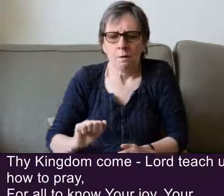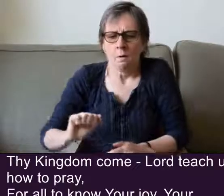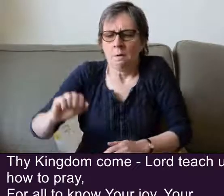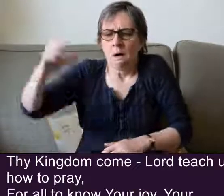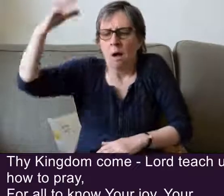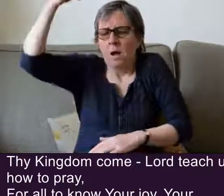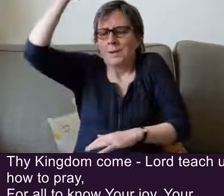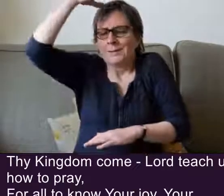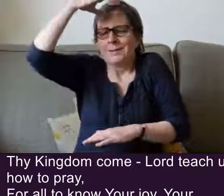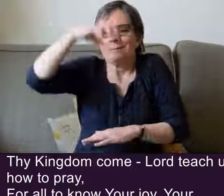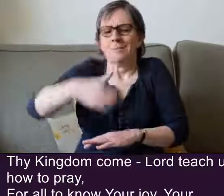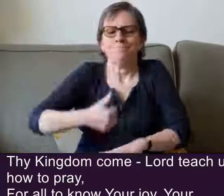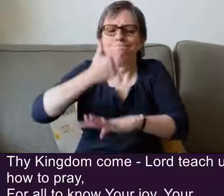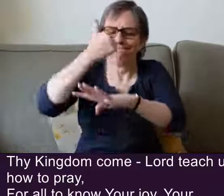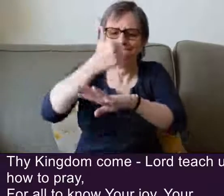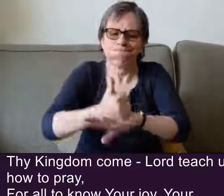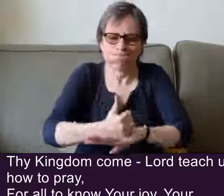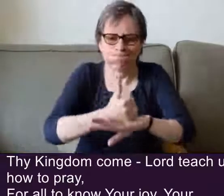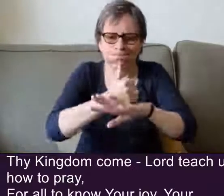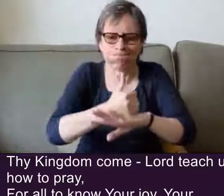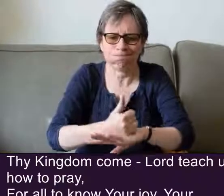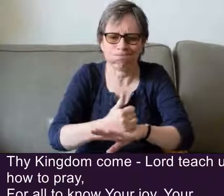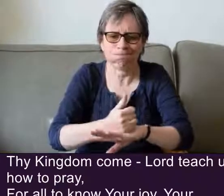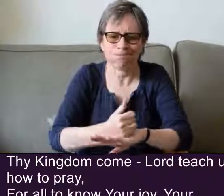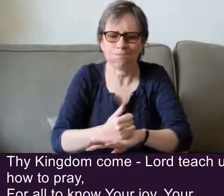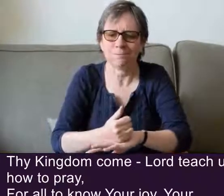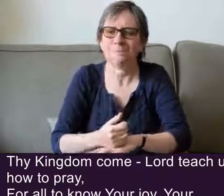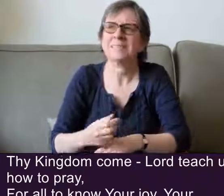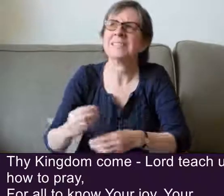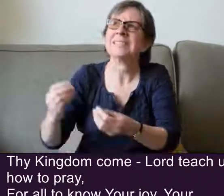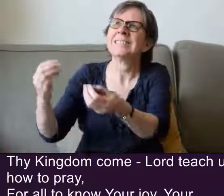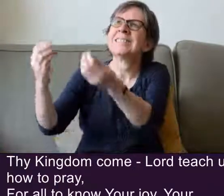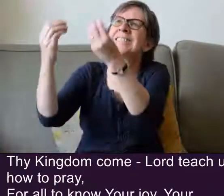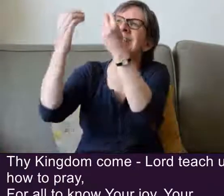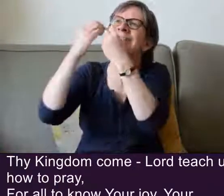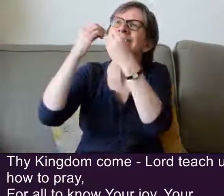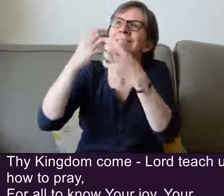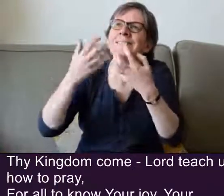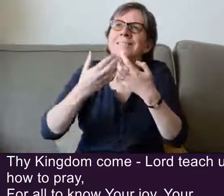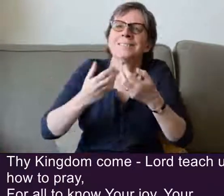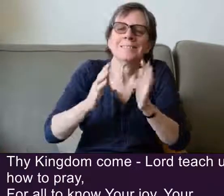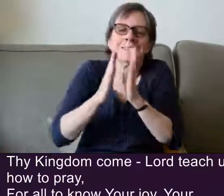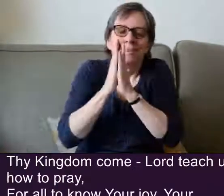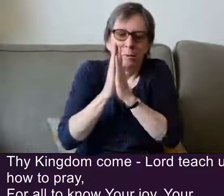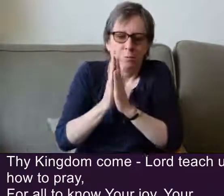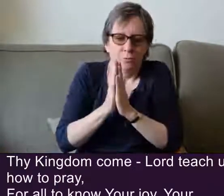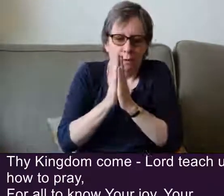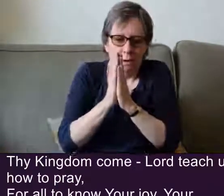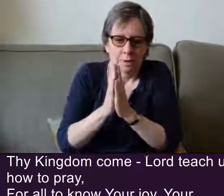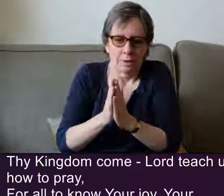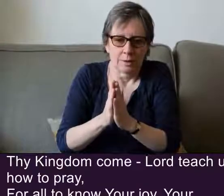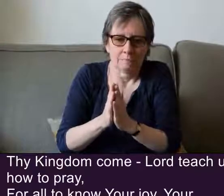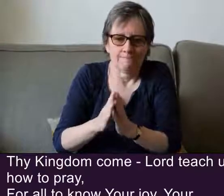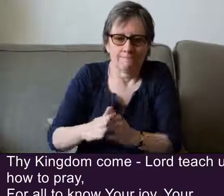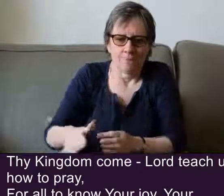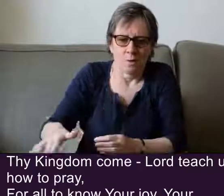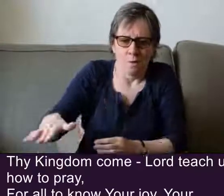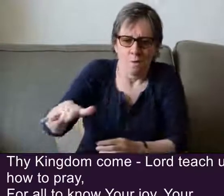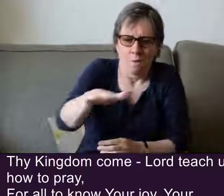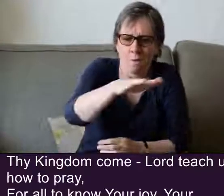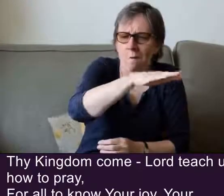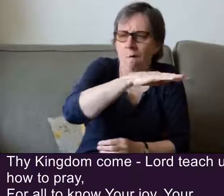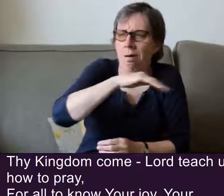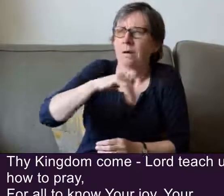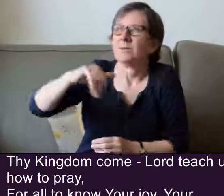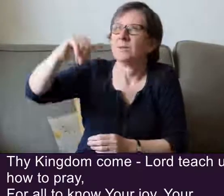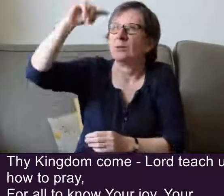Thy kingdom come, Lord, teach us how to pray,